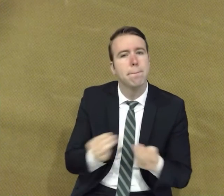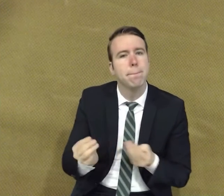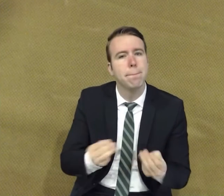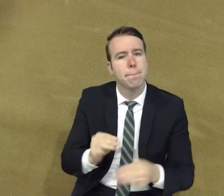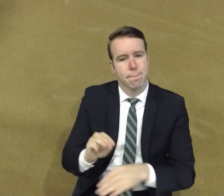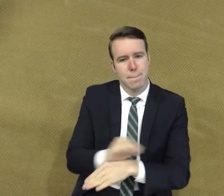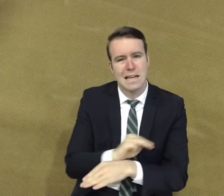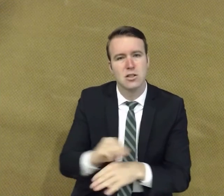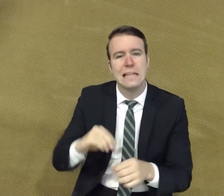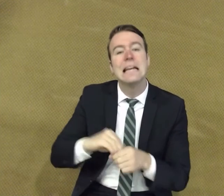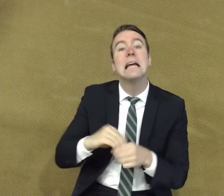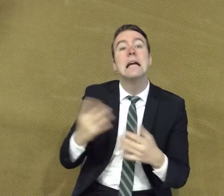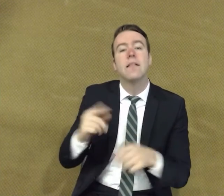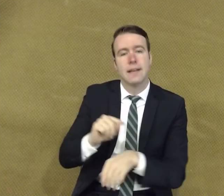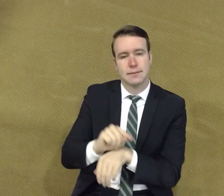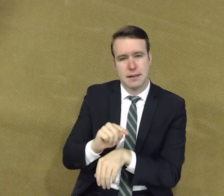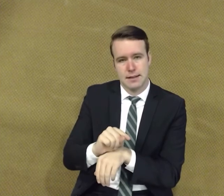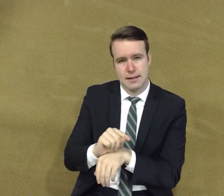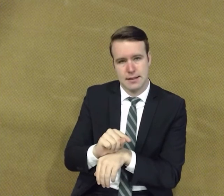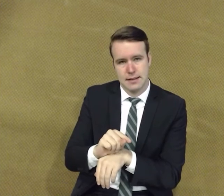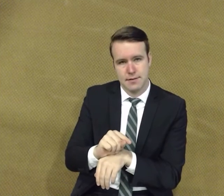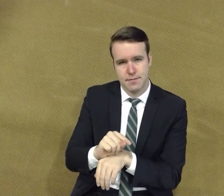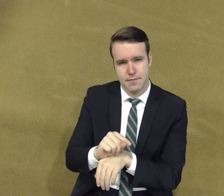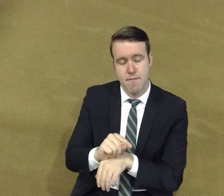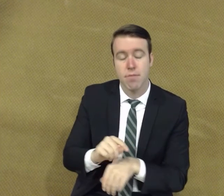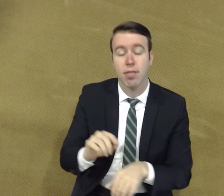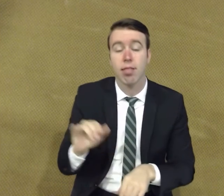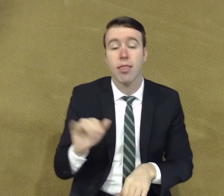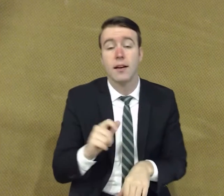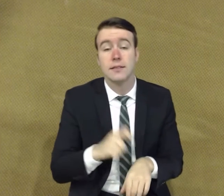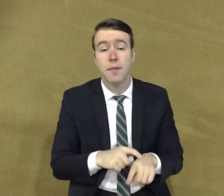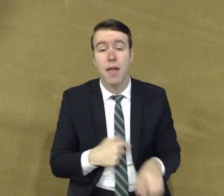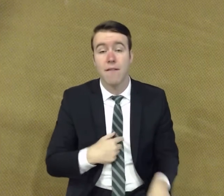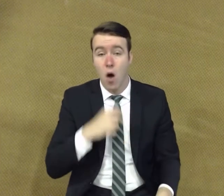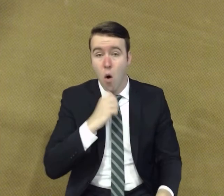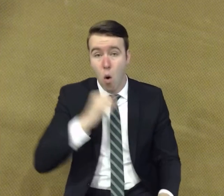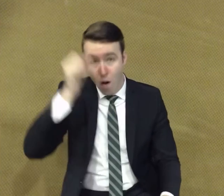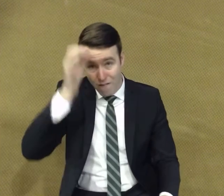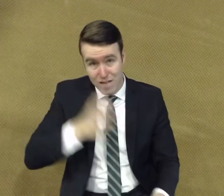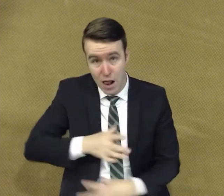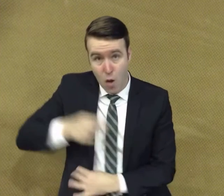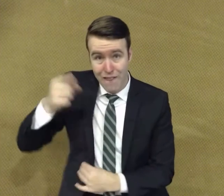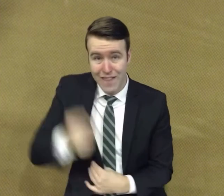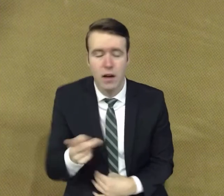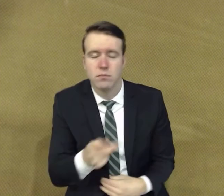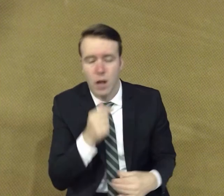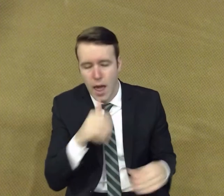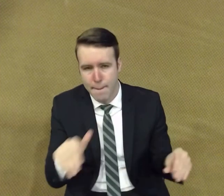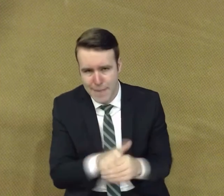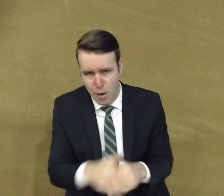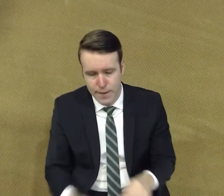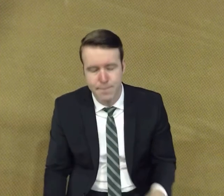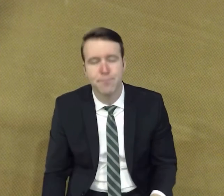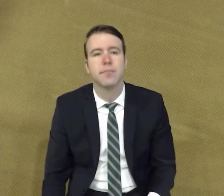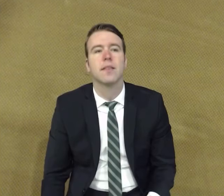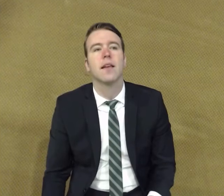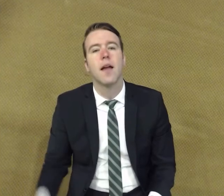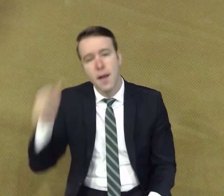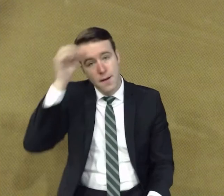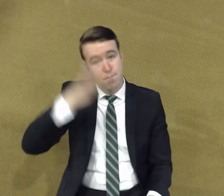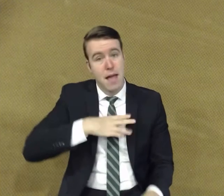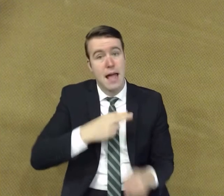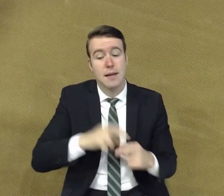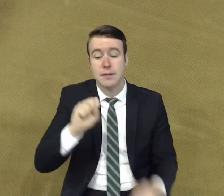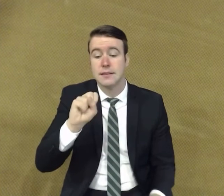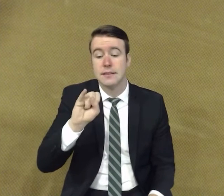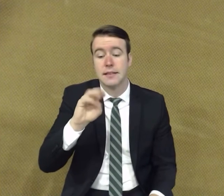in the temple. At the same time, there's an old fellow there. They're not husband and wife, but he's there. His name is Simeon. He